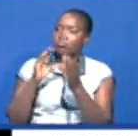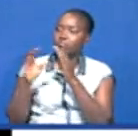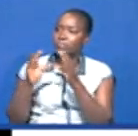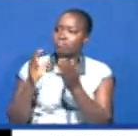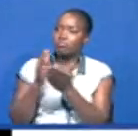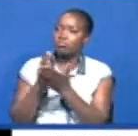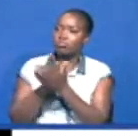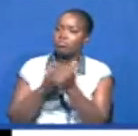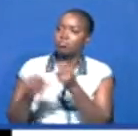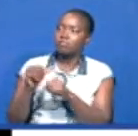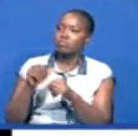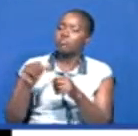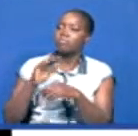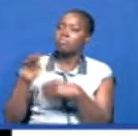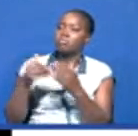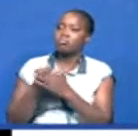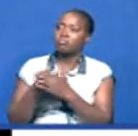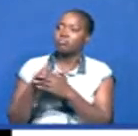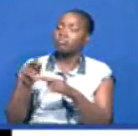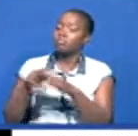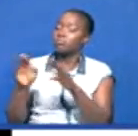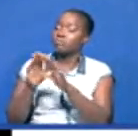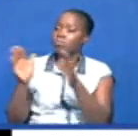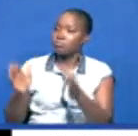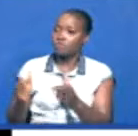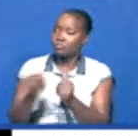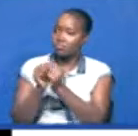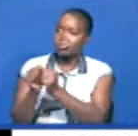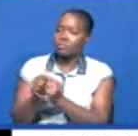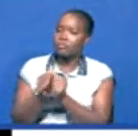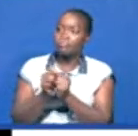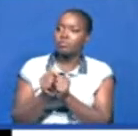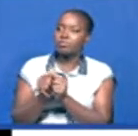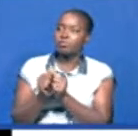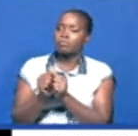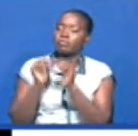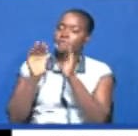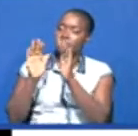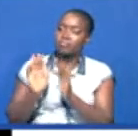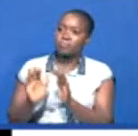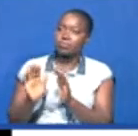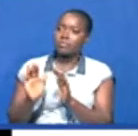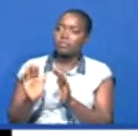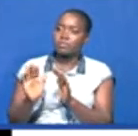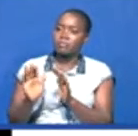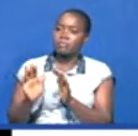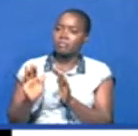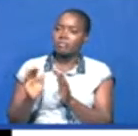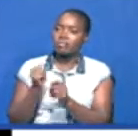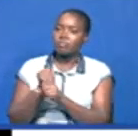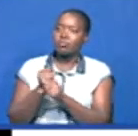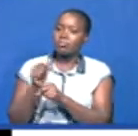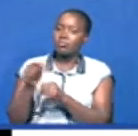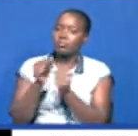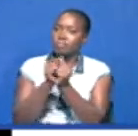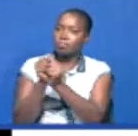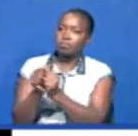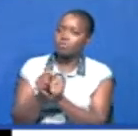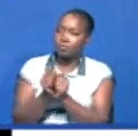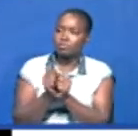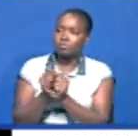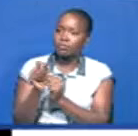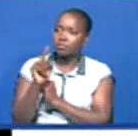about, can we all sit on the table together? Can we see the importance of actually doing this together? Doing this